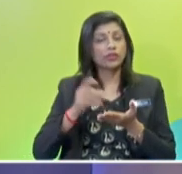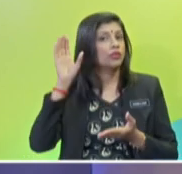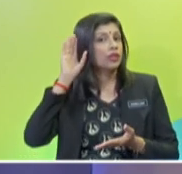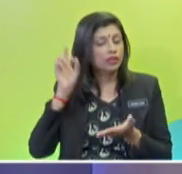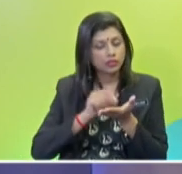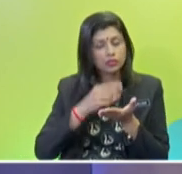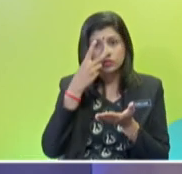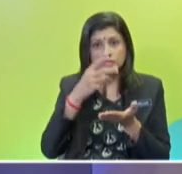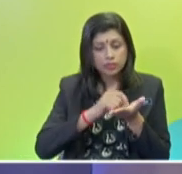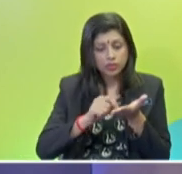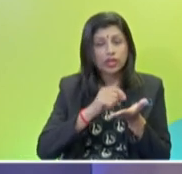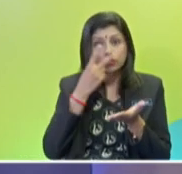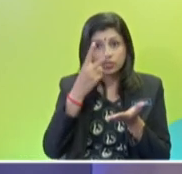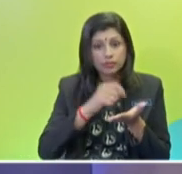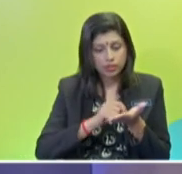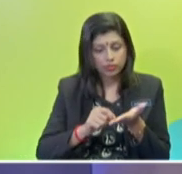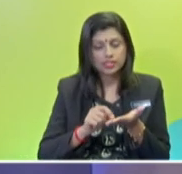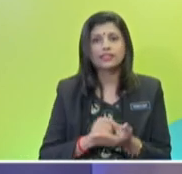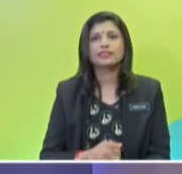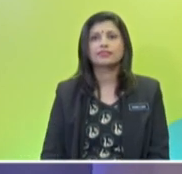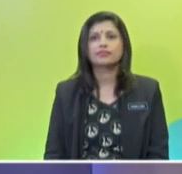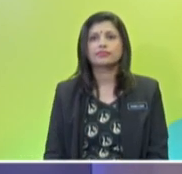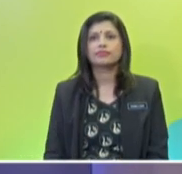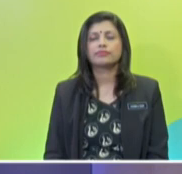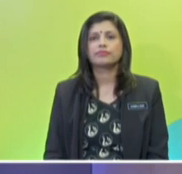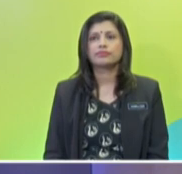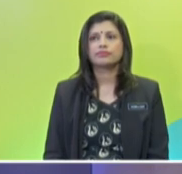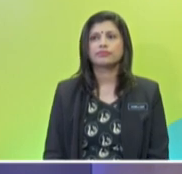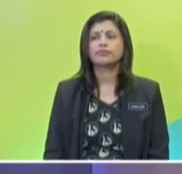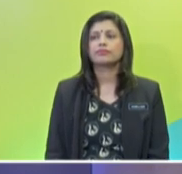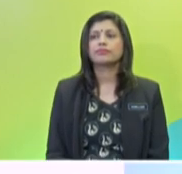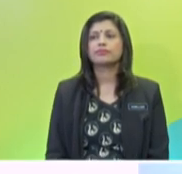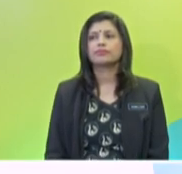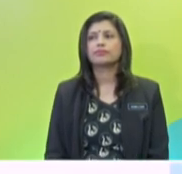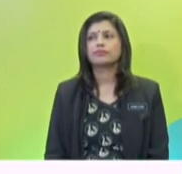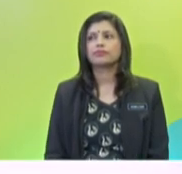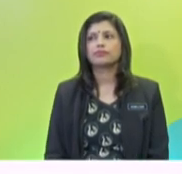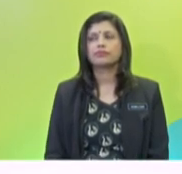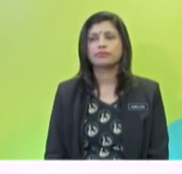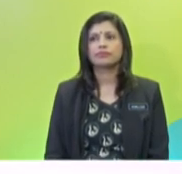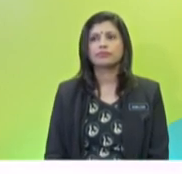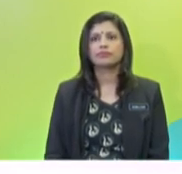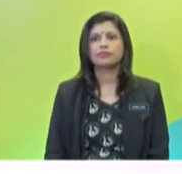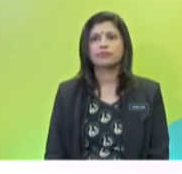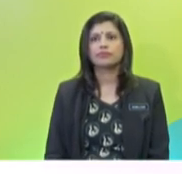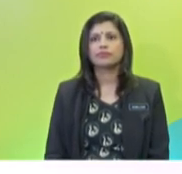information provided. All right, let's take a listen. Track 1.25.